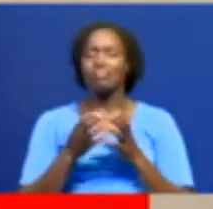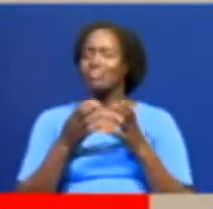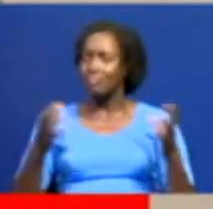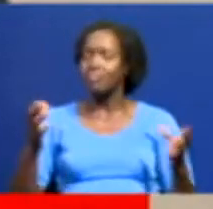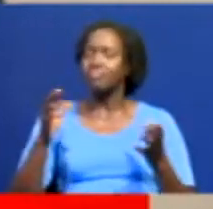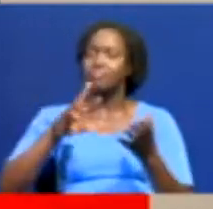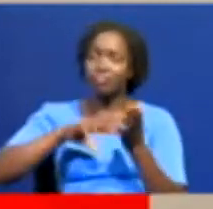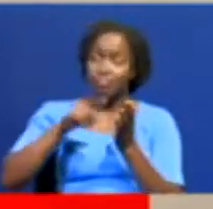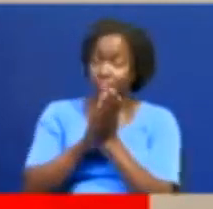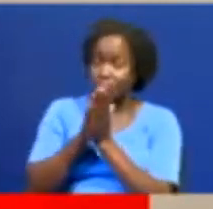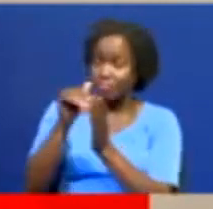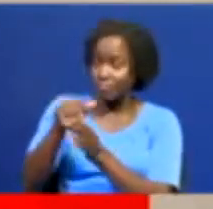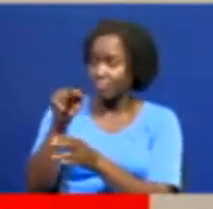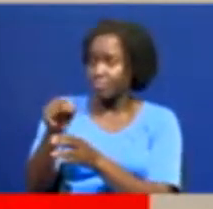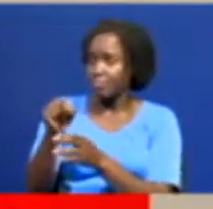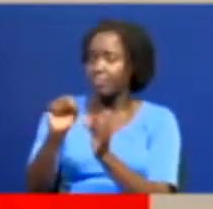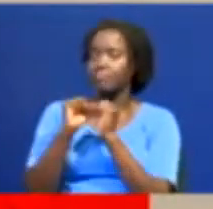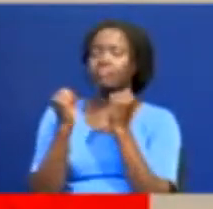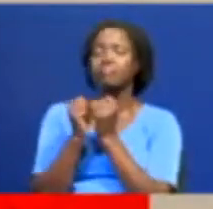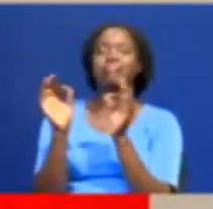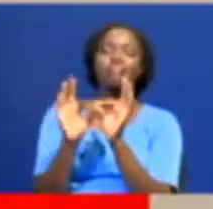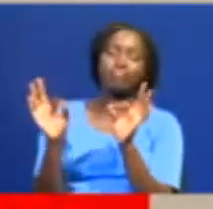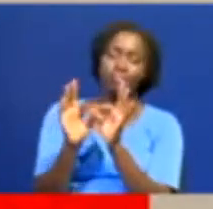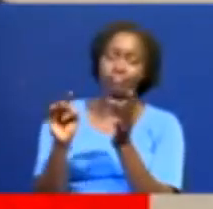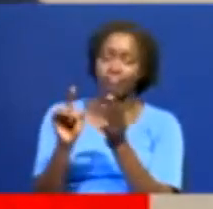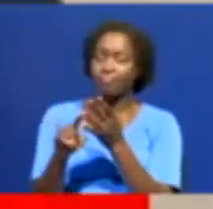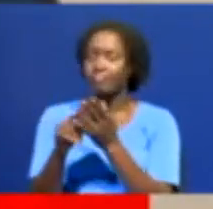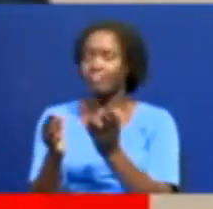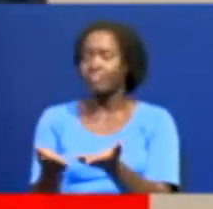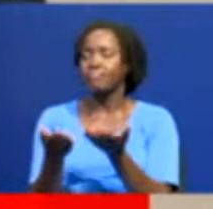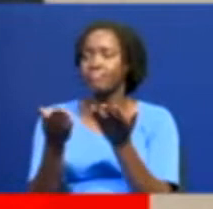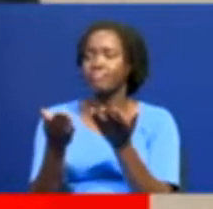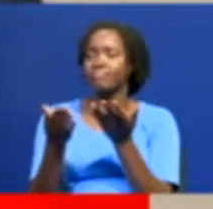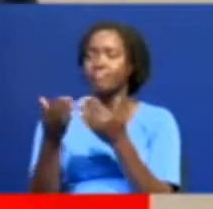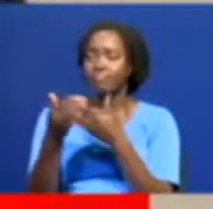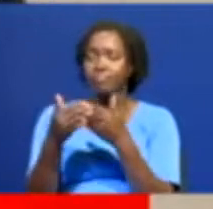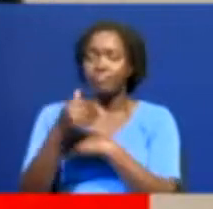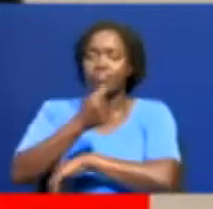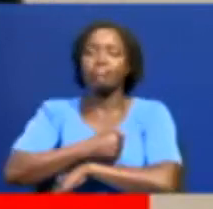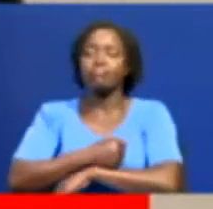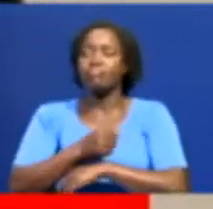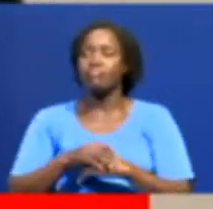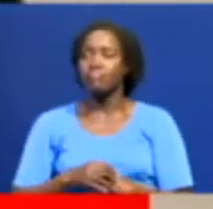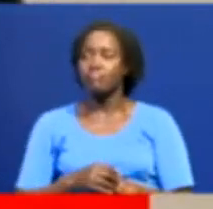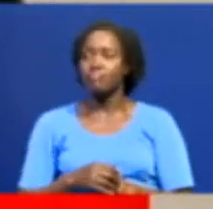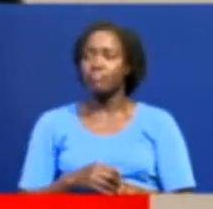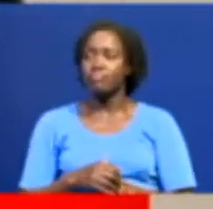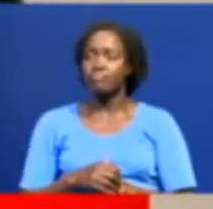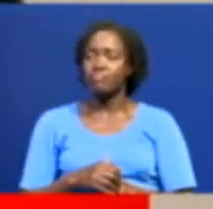that project, we're going to have a social hall. We're going to upgrade nearby schools. Actually, we are going